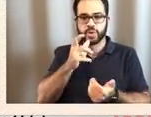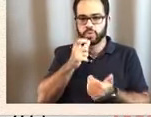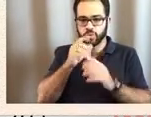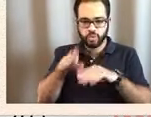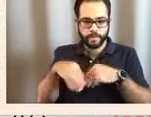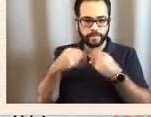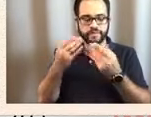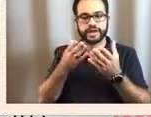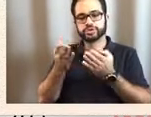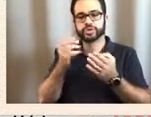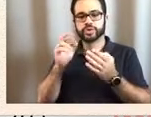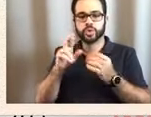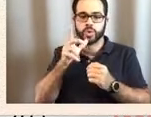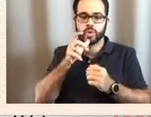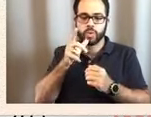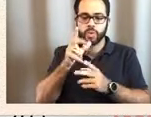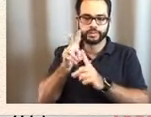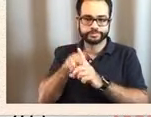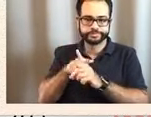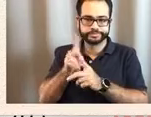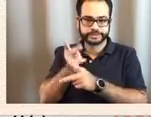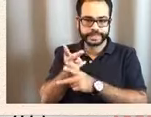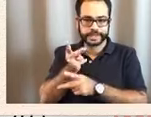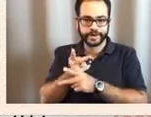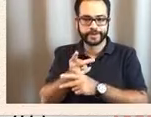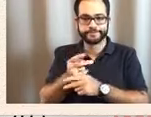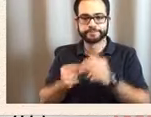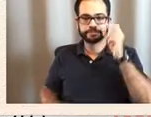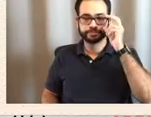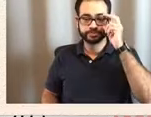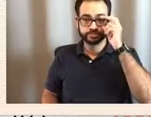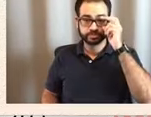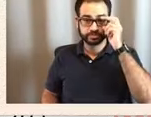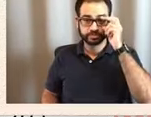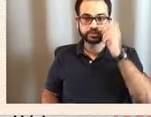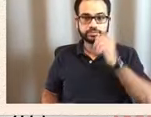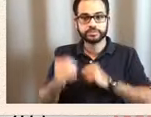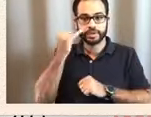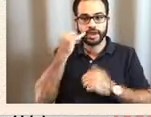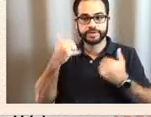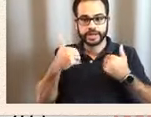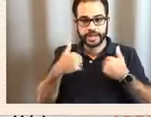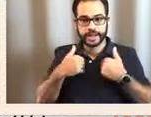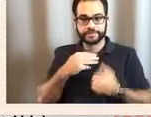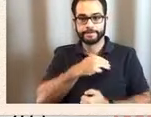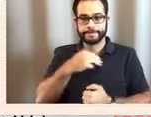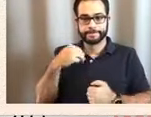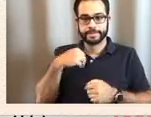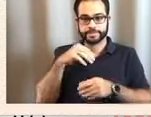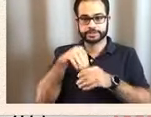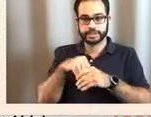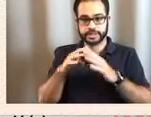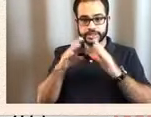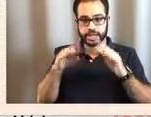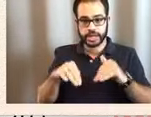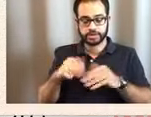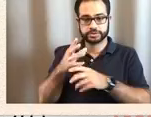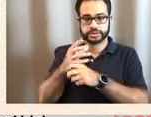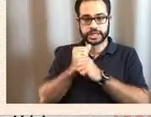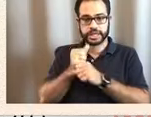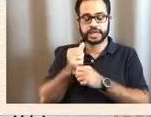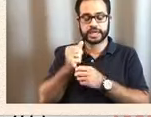claiming the hardship of care tax exemption. If there are members of the household receiving income-sensitive benefits,